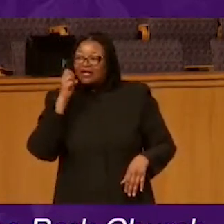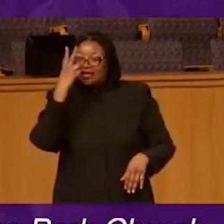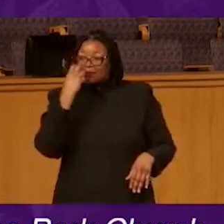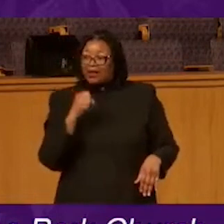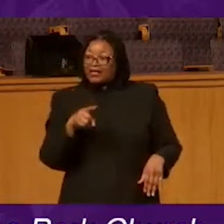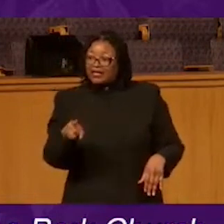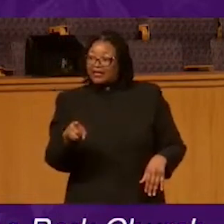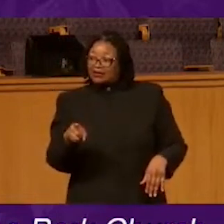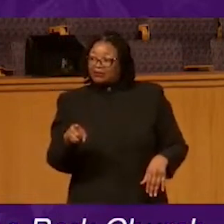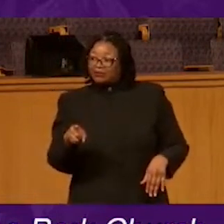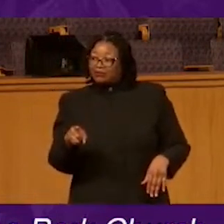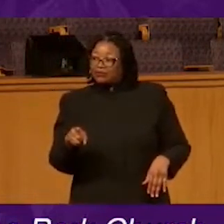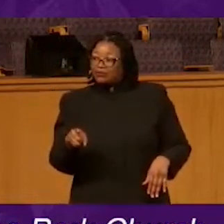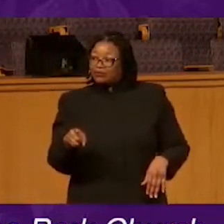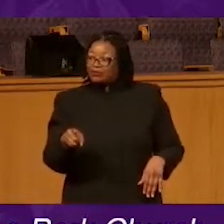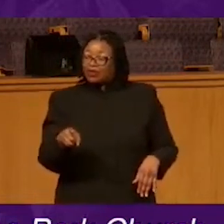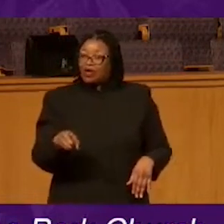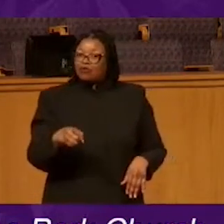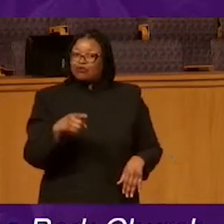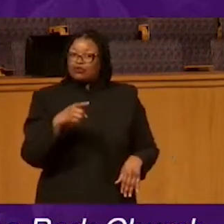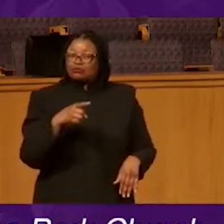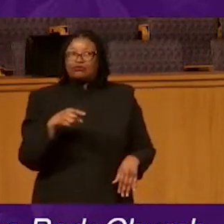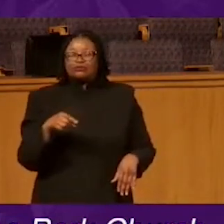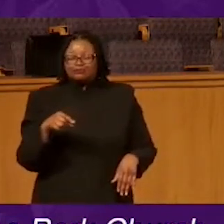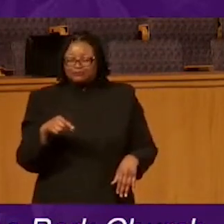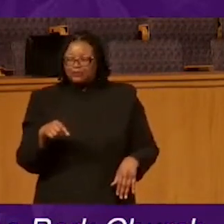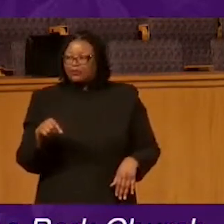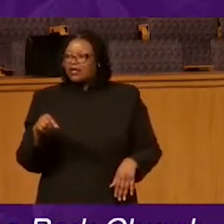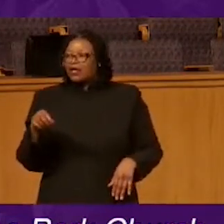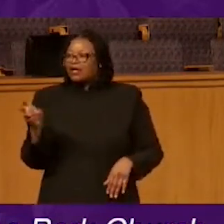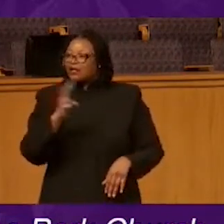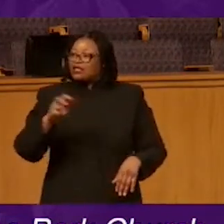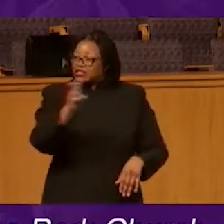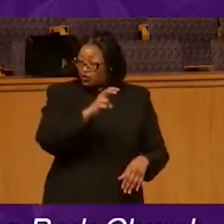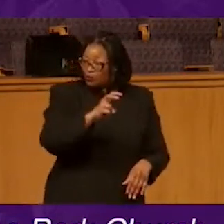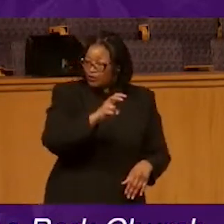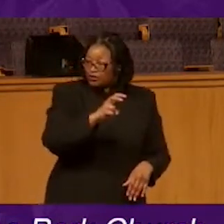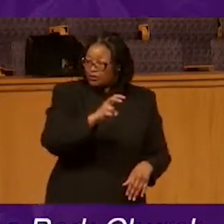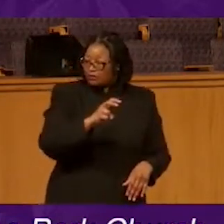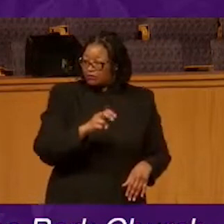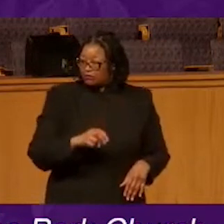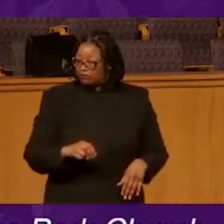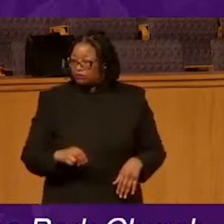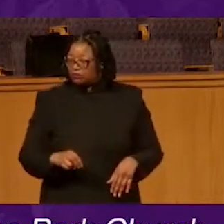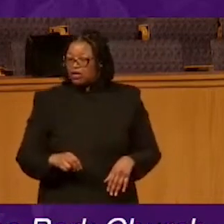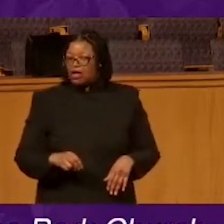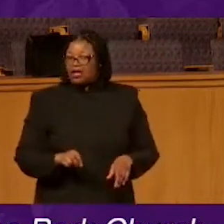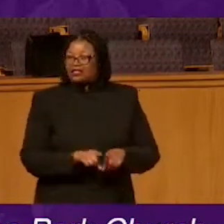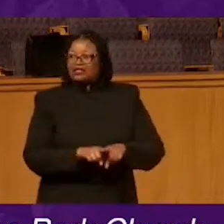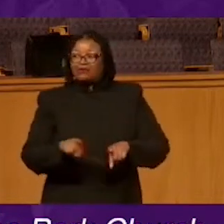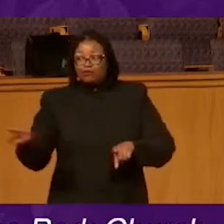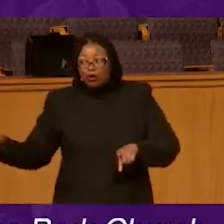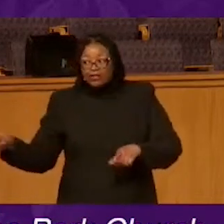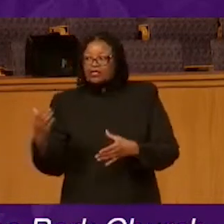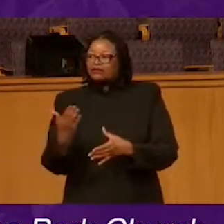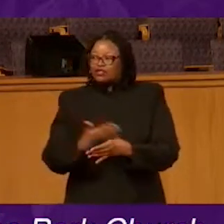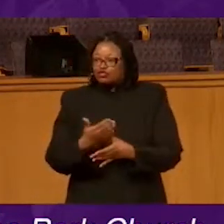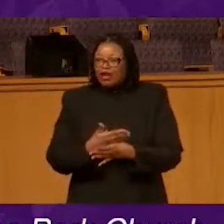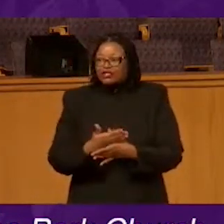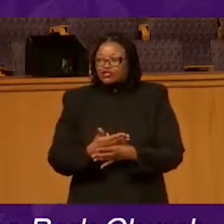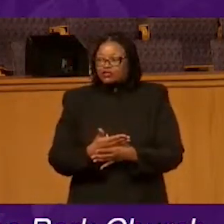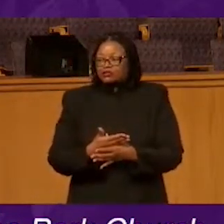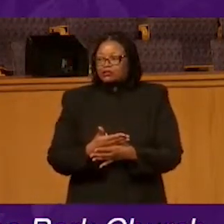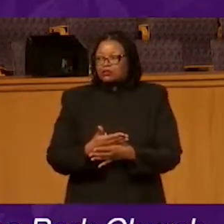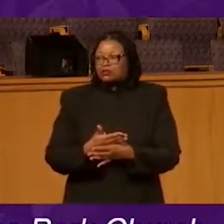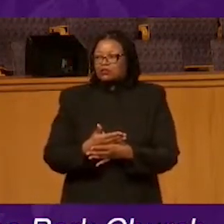maligned intent, not of Eve, but of the serpent. When it comes to the avoidance of distraction and